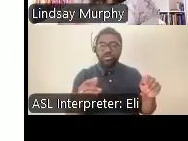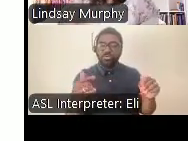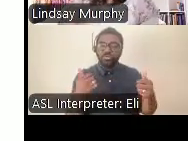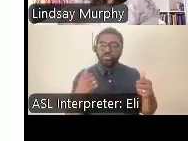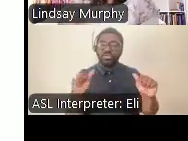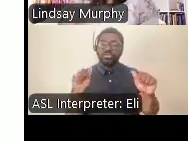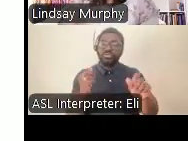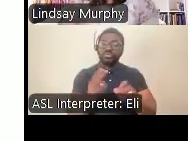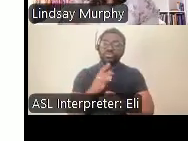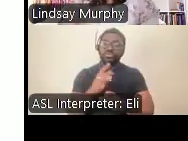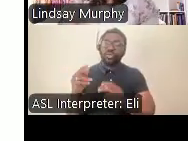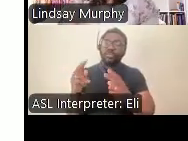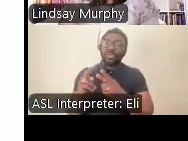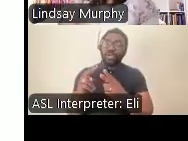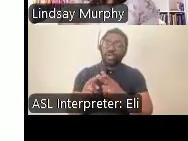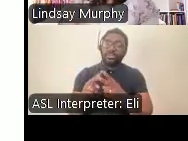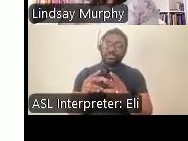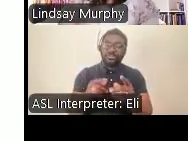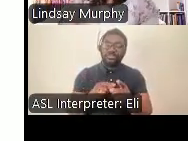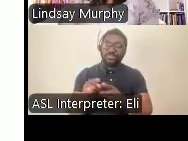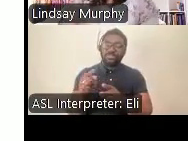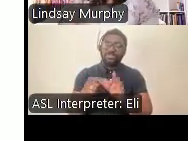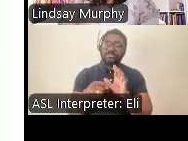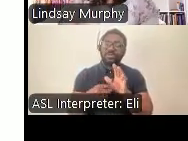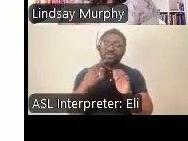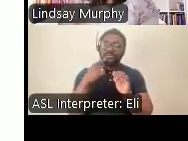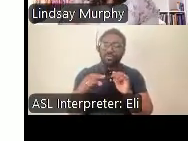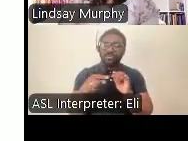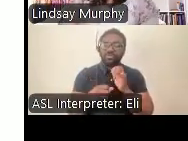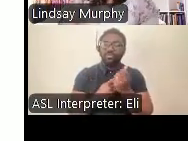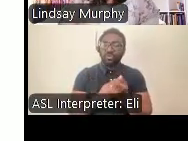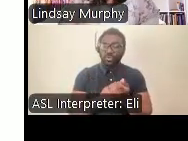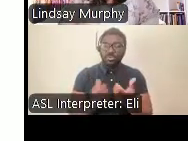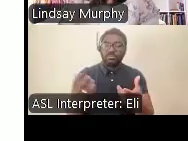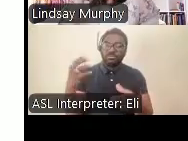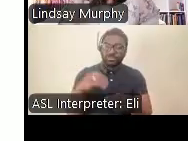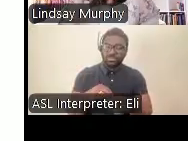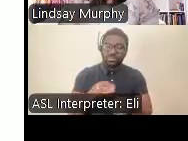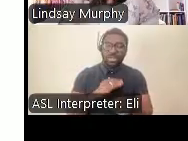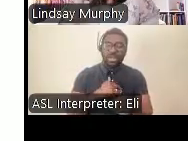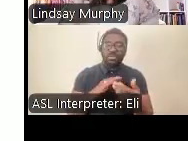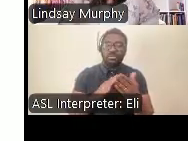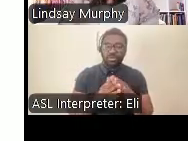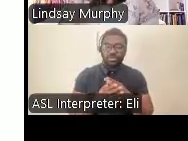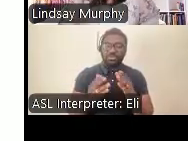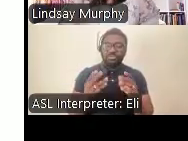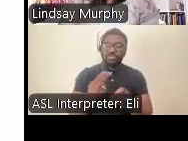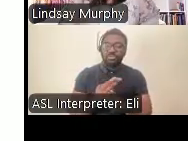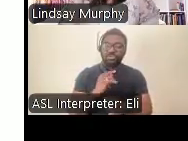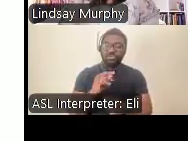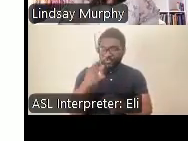specialist model for support to bring it into our communities and to utilize that for